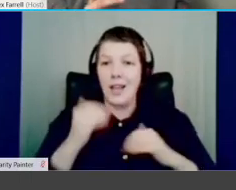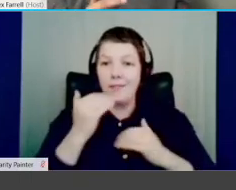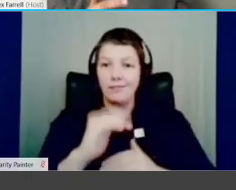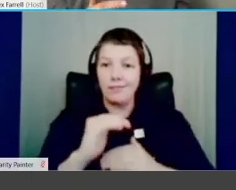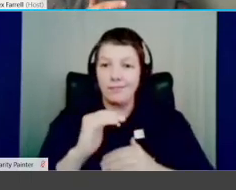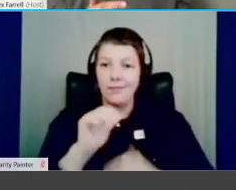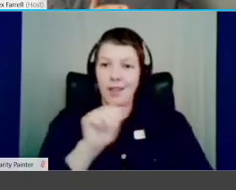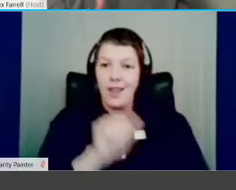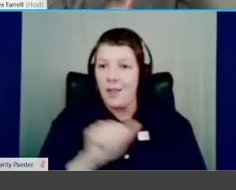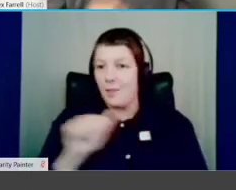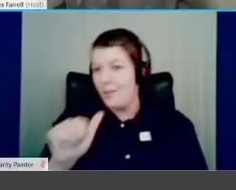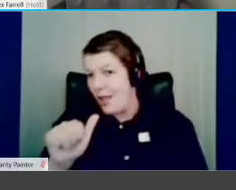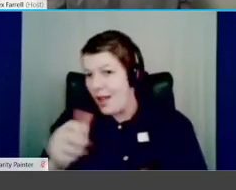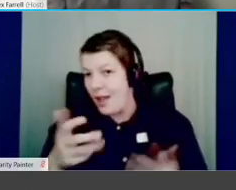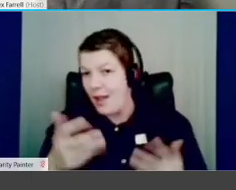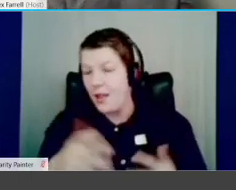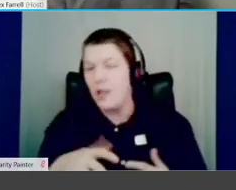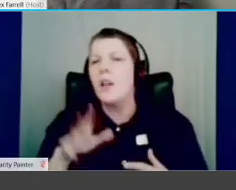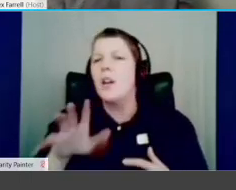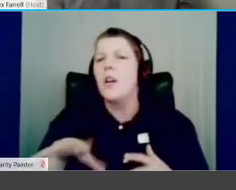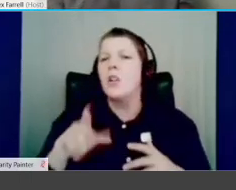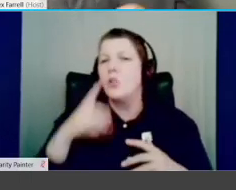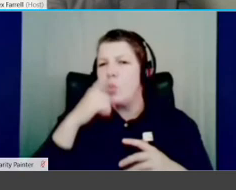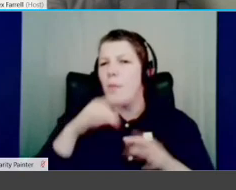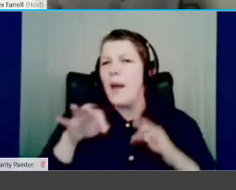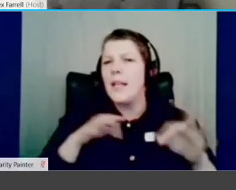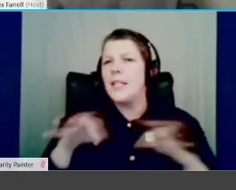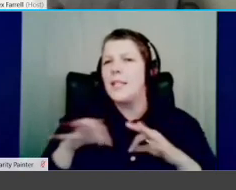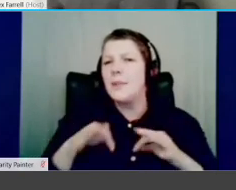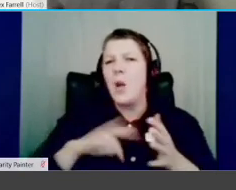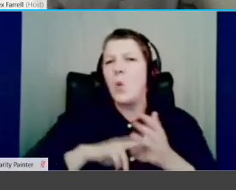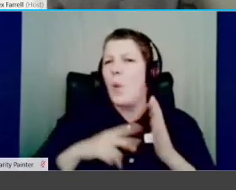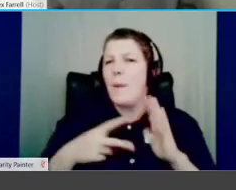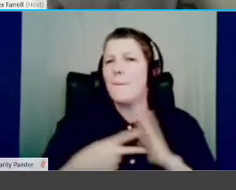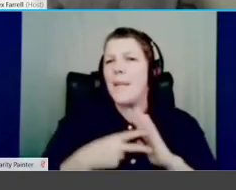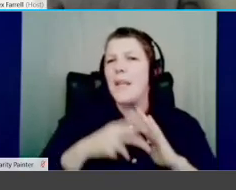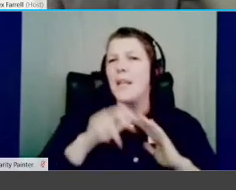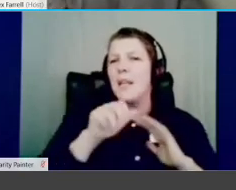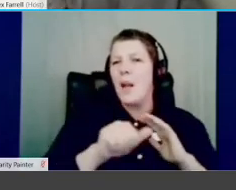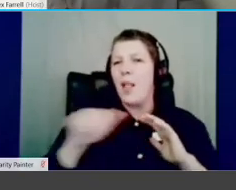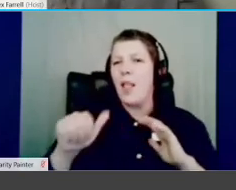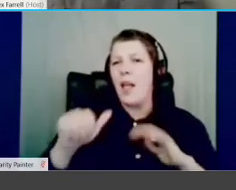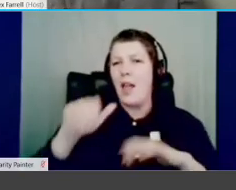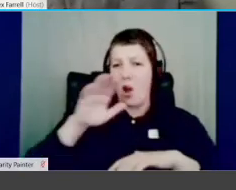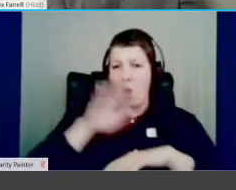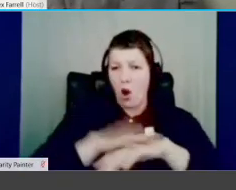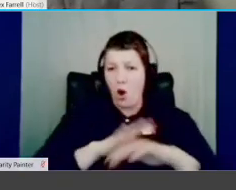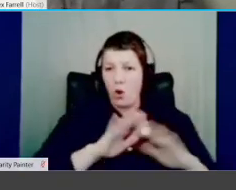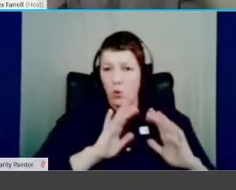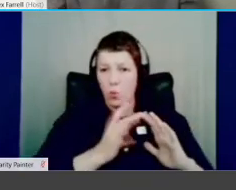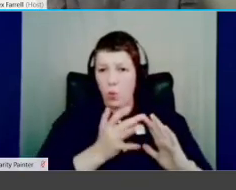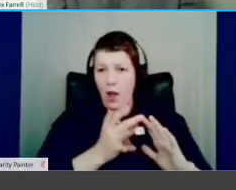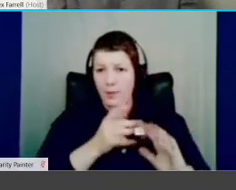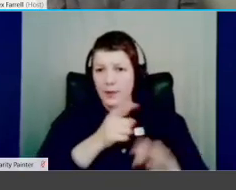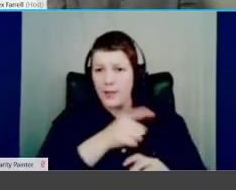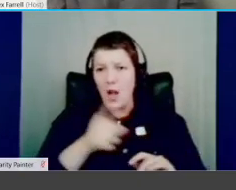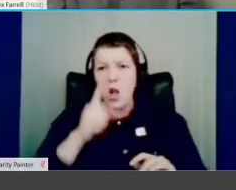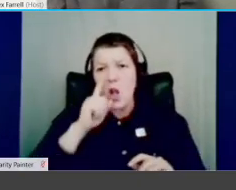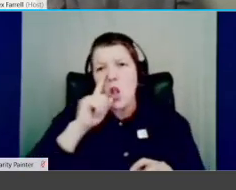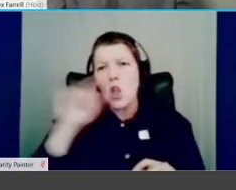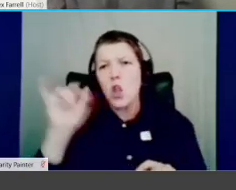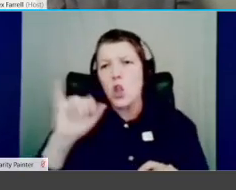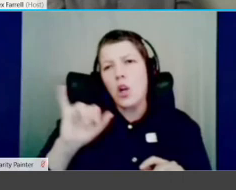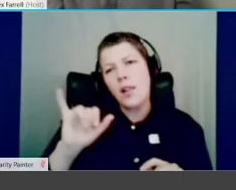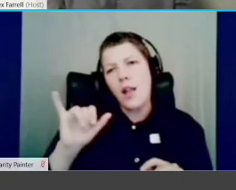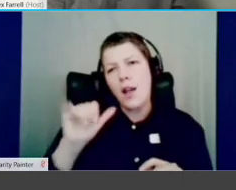development standpoint, what does AA look like often executed well on a website? What are some things that you have to take into consideration for